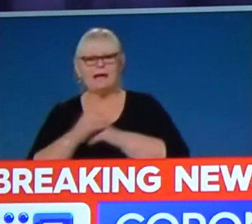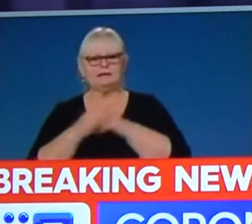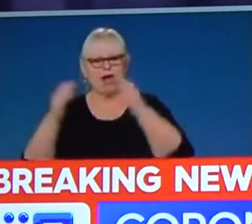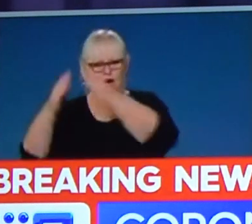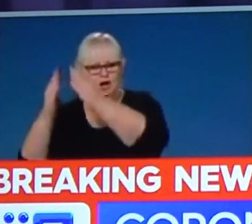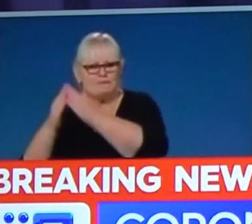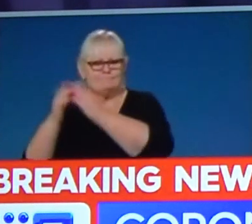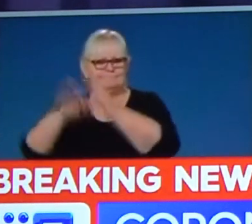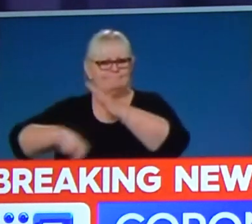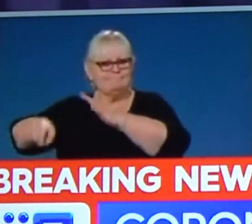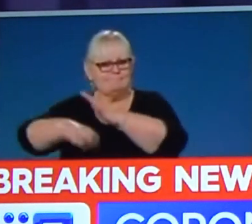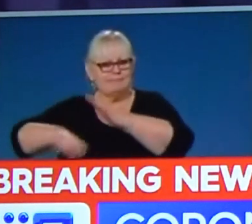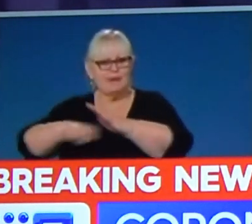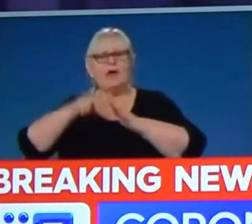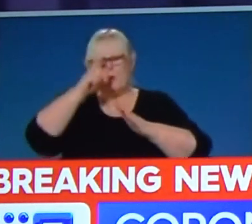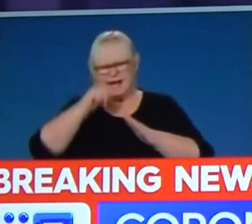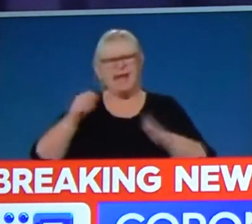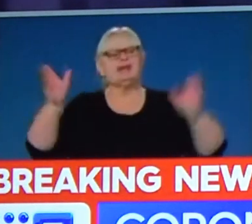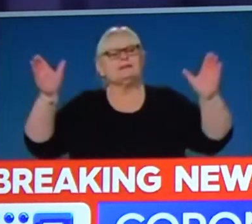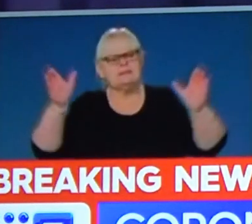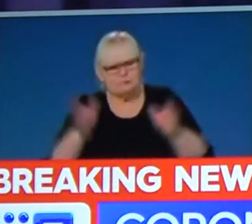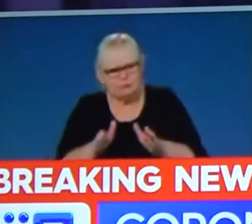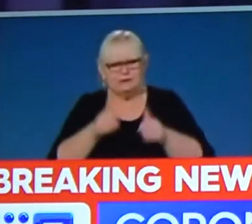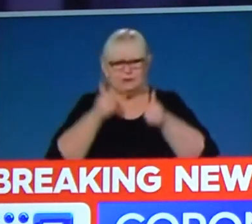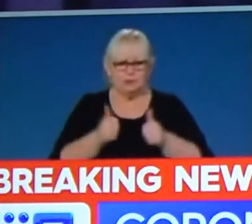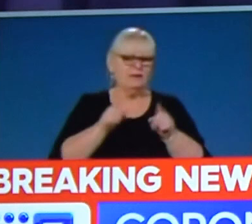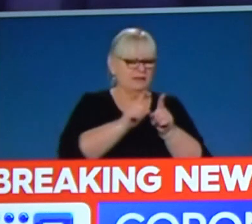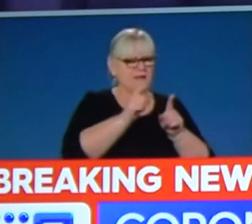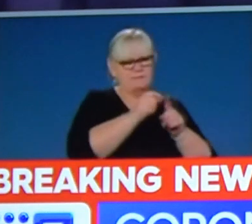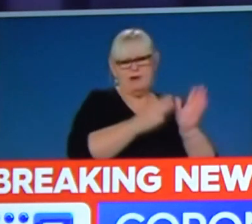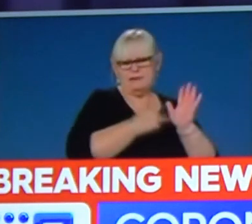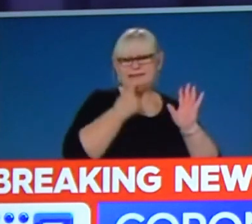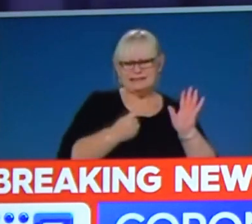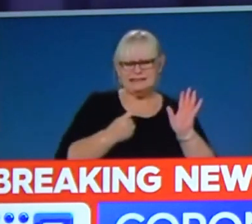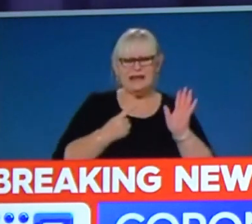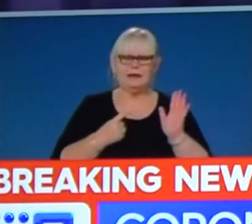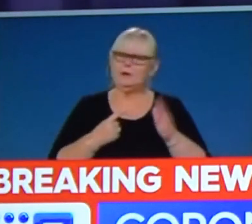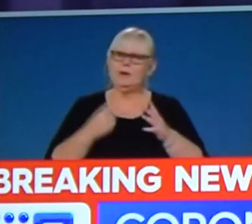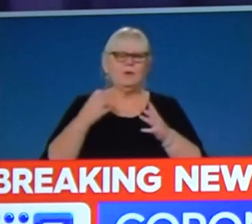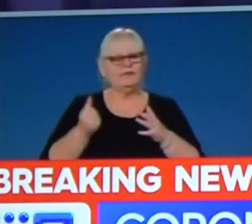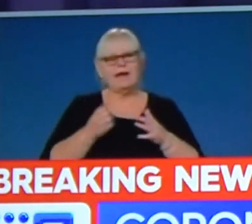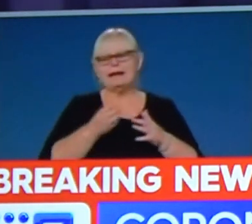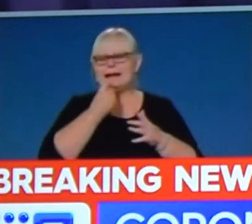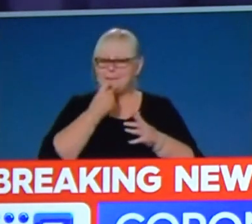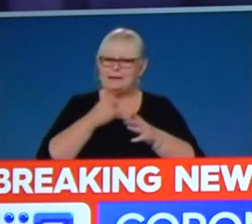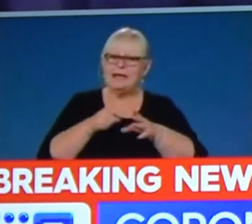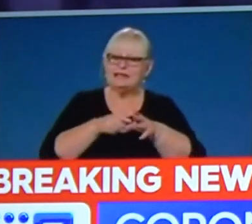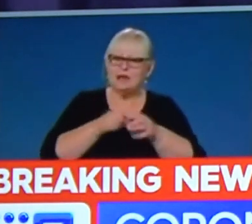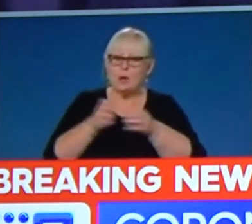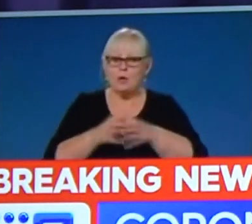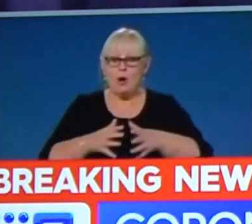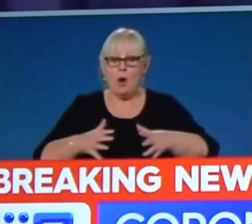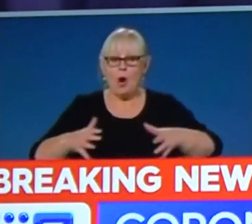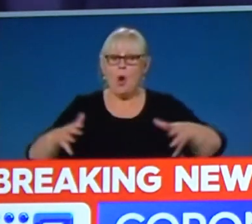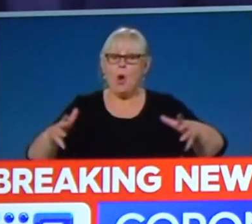can really bring about good suppression. As the Prime Minister has said, we have had a somewhat slowing of the growth